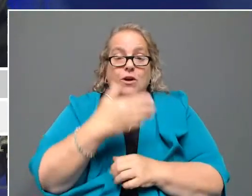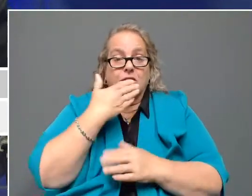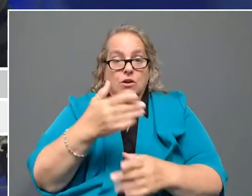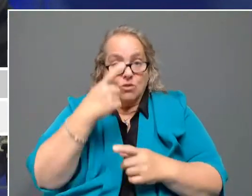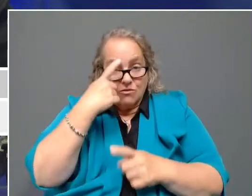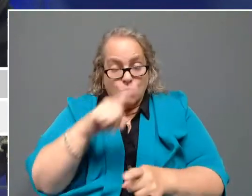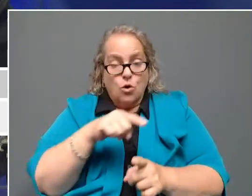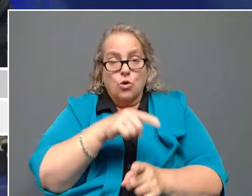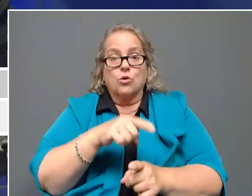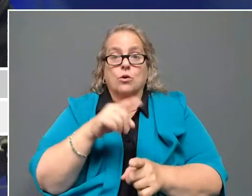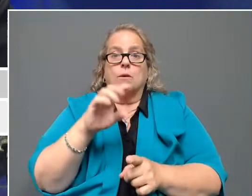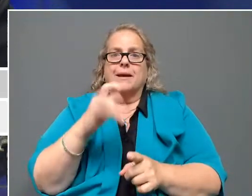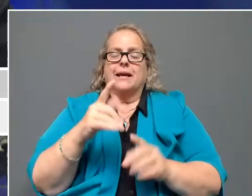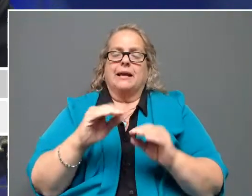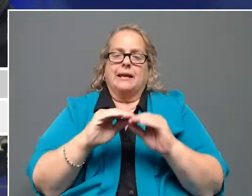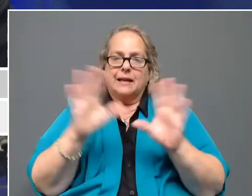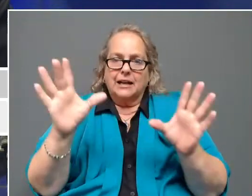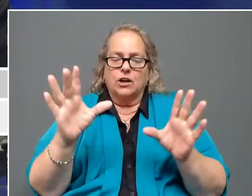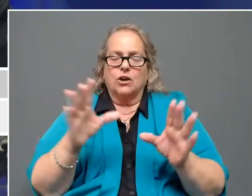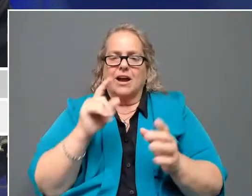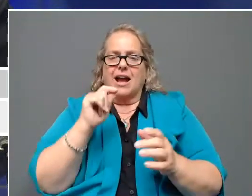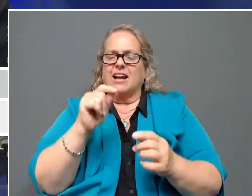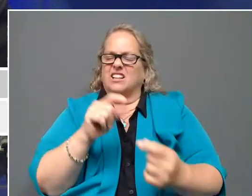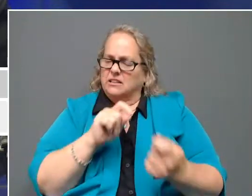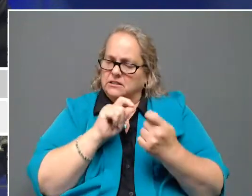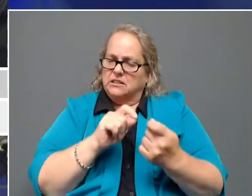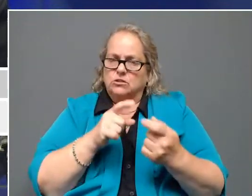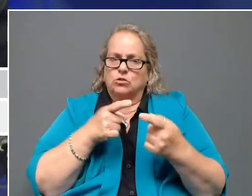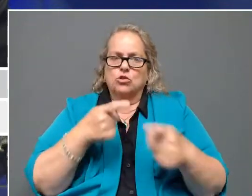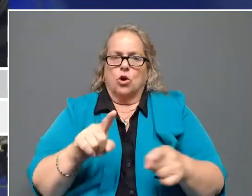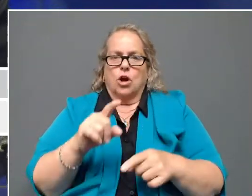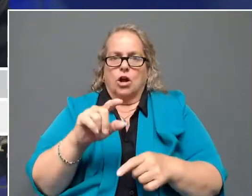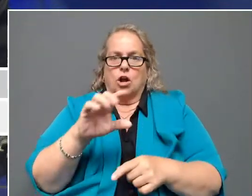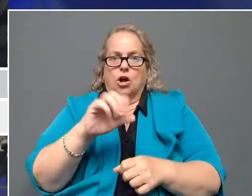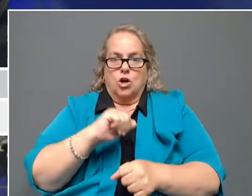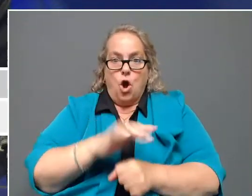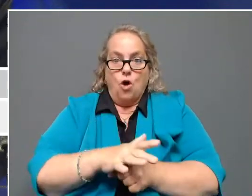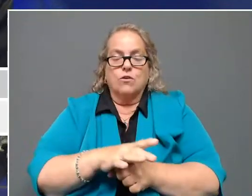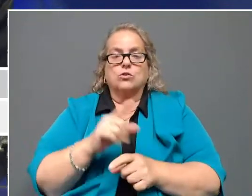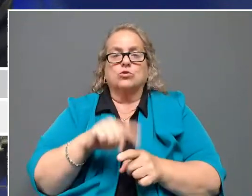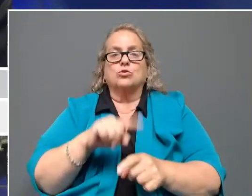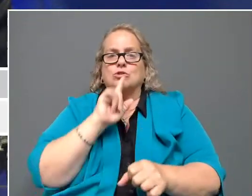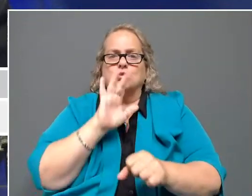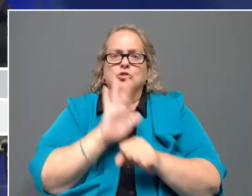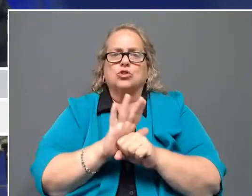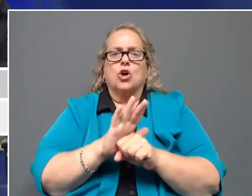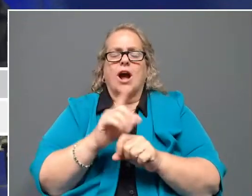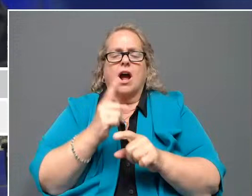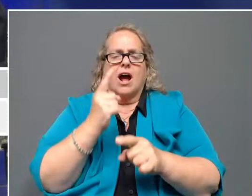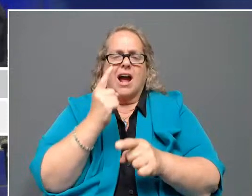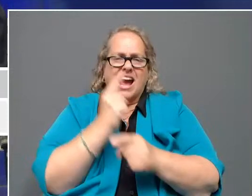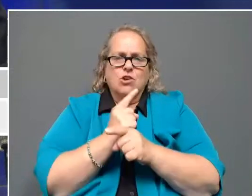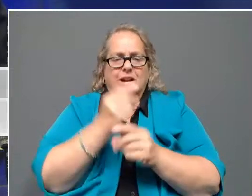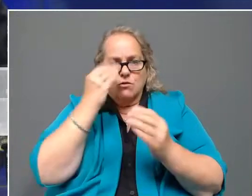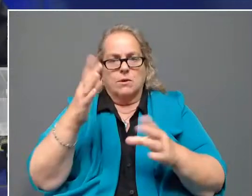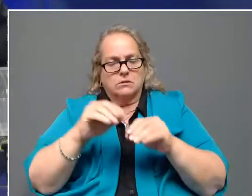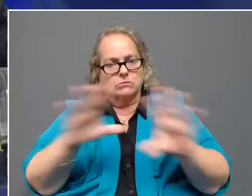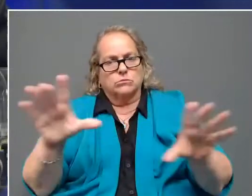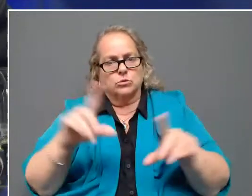so clear and so decisive during COVID to ensure accurate information got out there to the people of